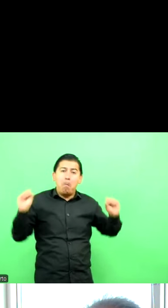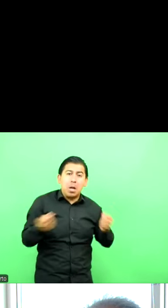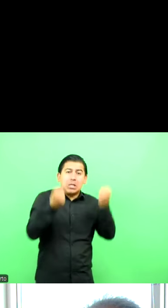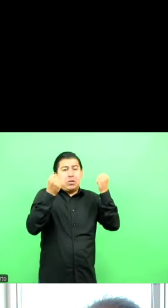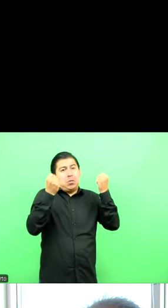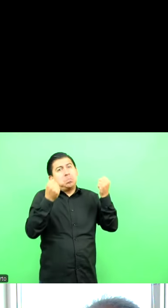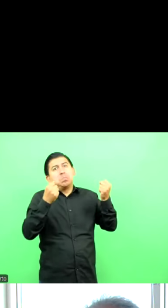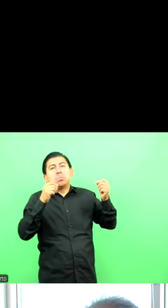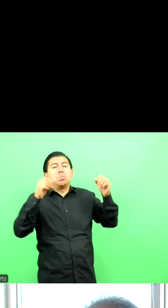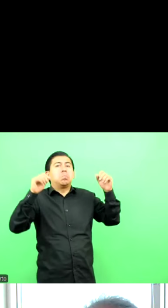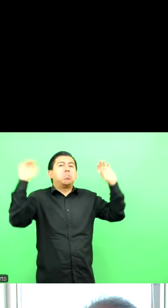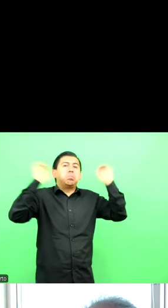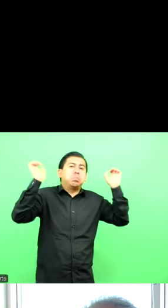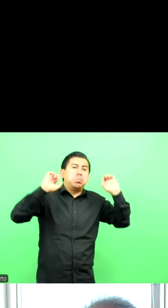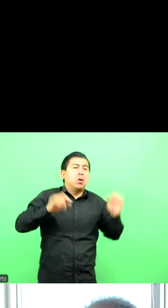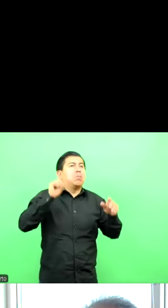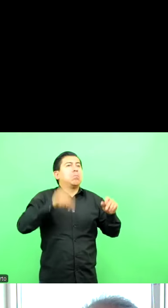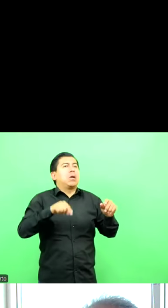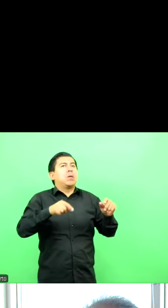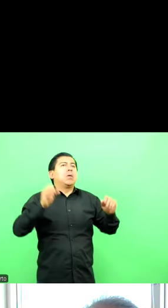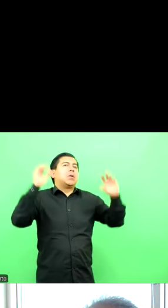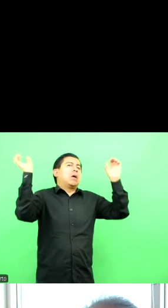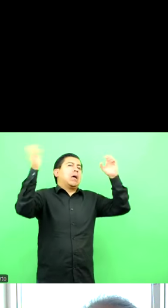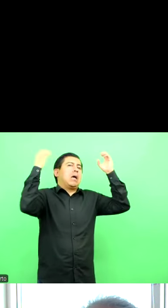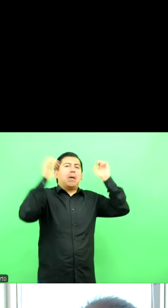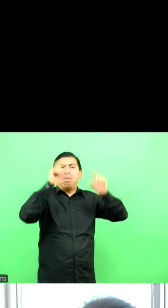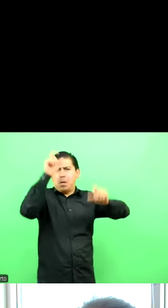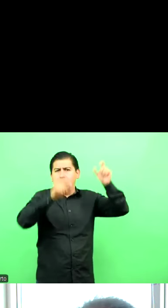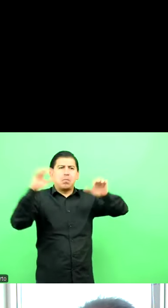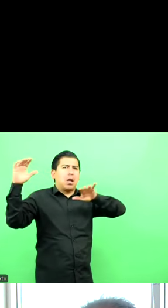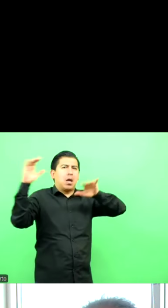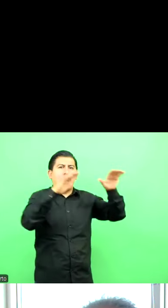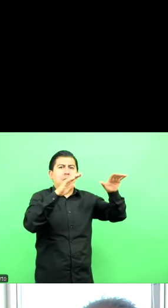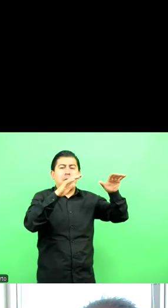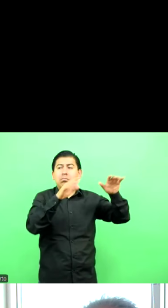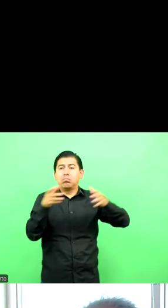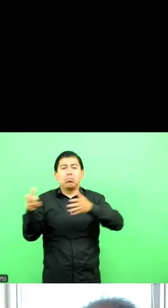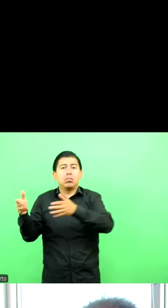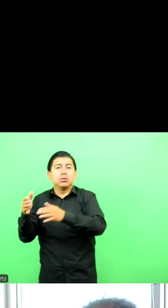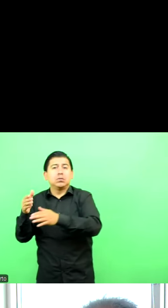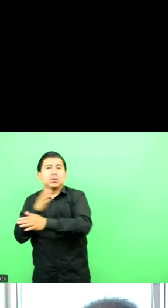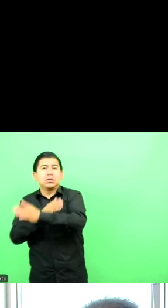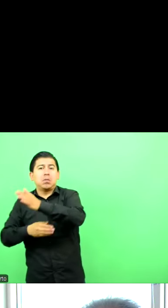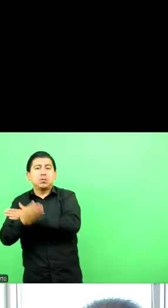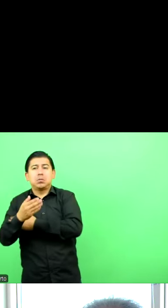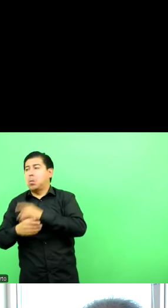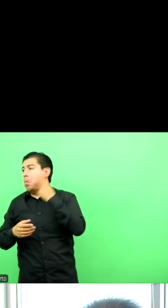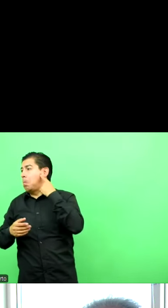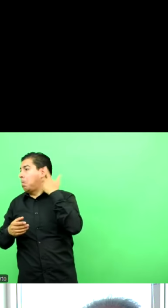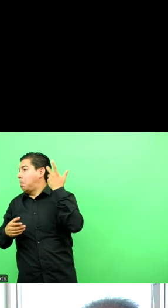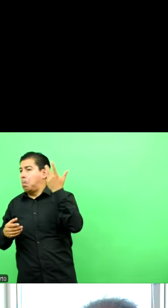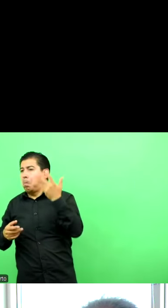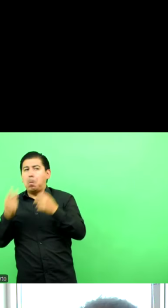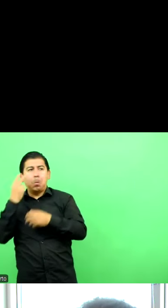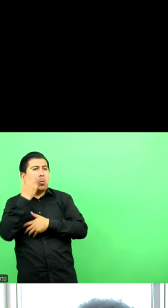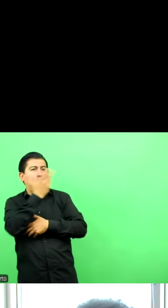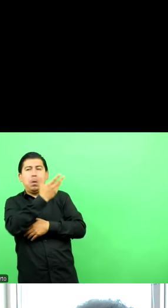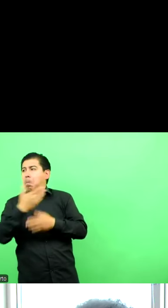best practices in order to incorporate in a practical way. I thank you for your attention, and I